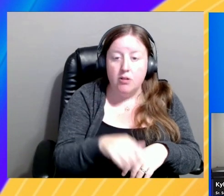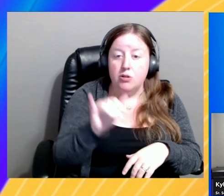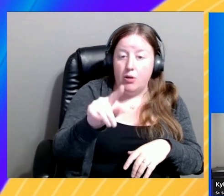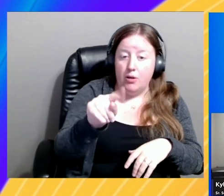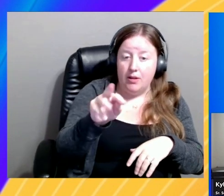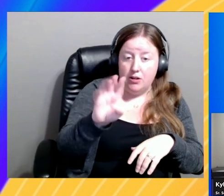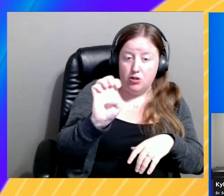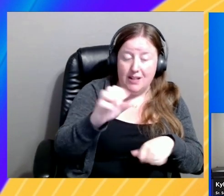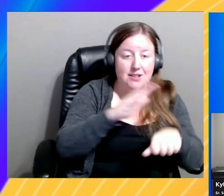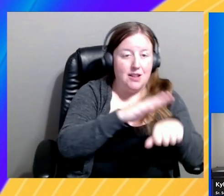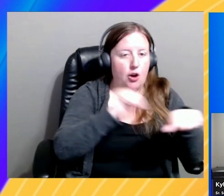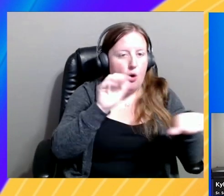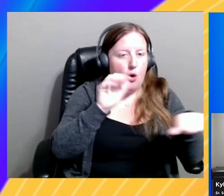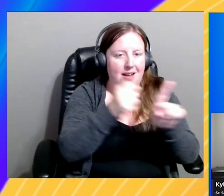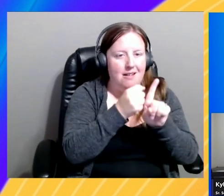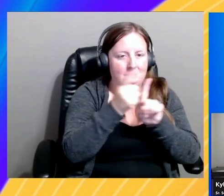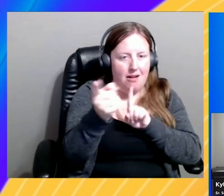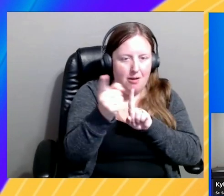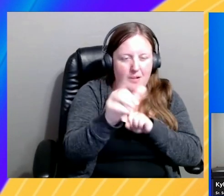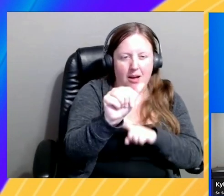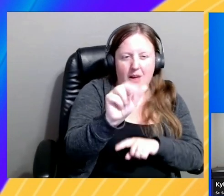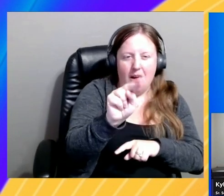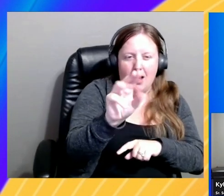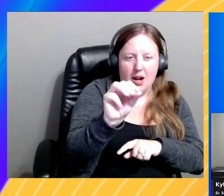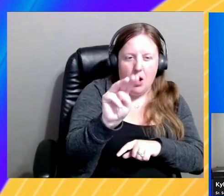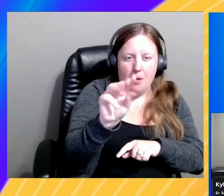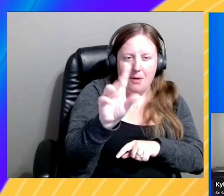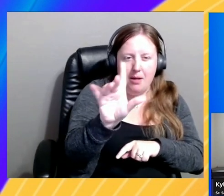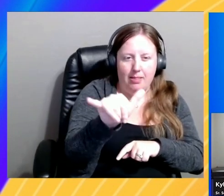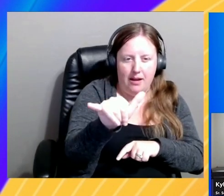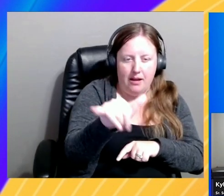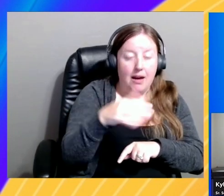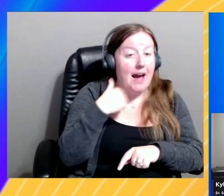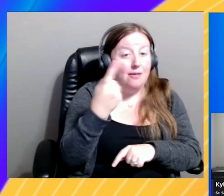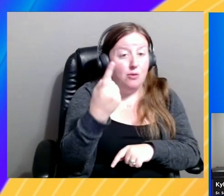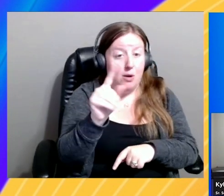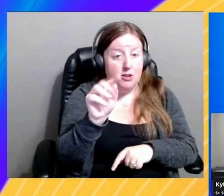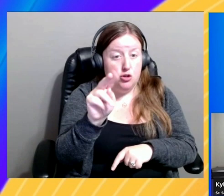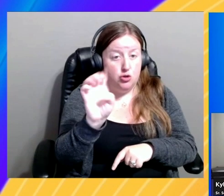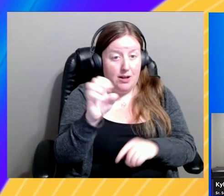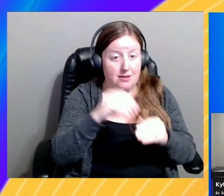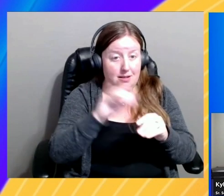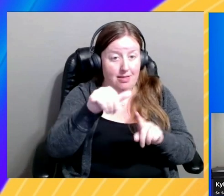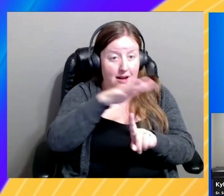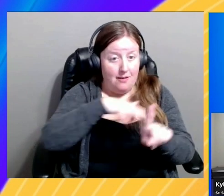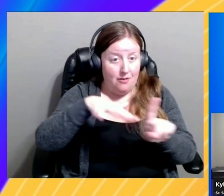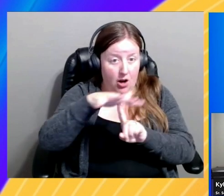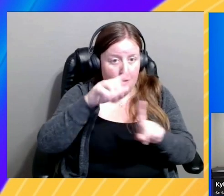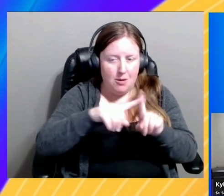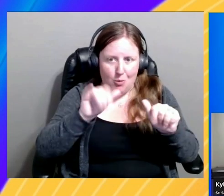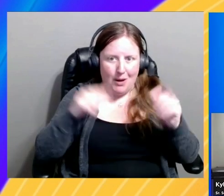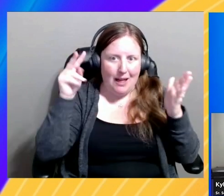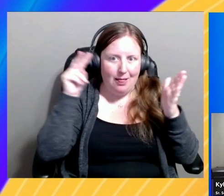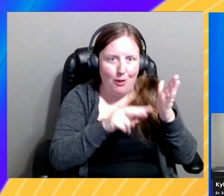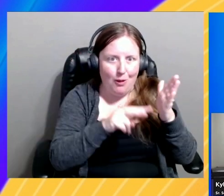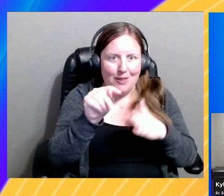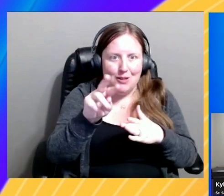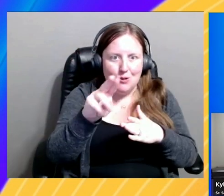right? I only have one trace in this environment. But we can then go look at the trace itself,